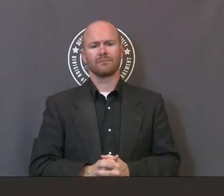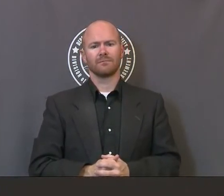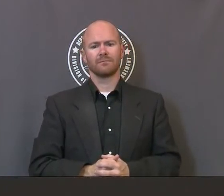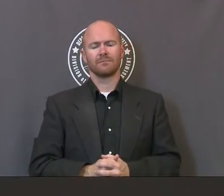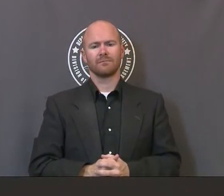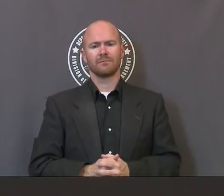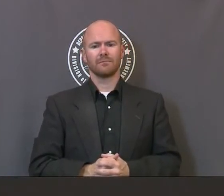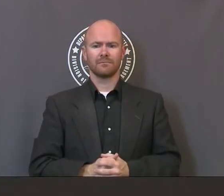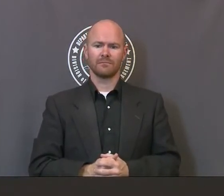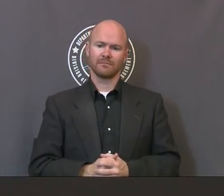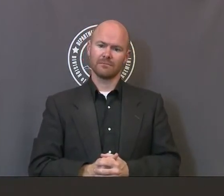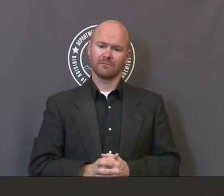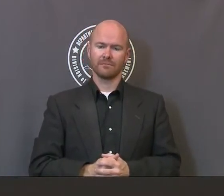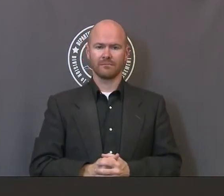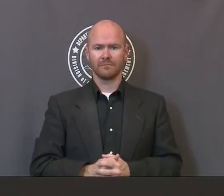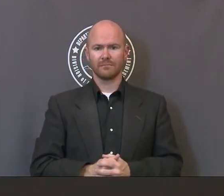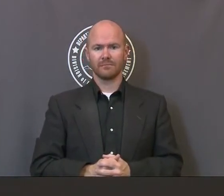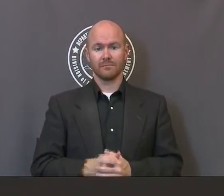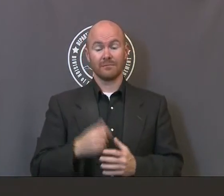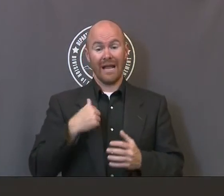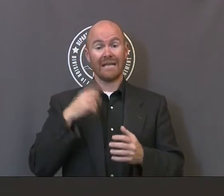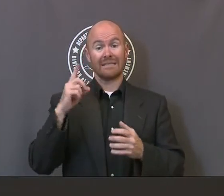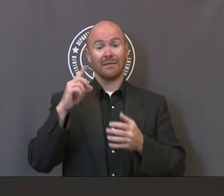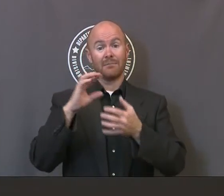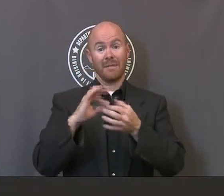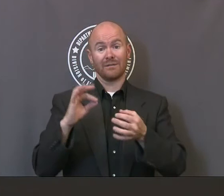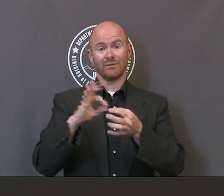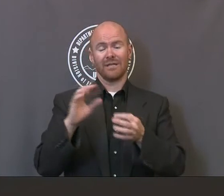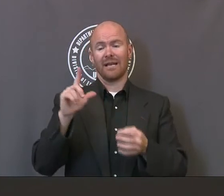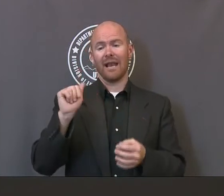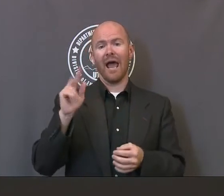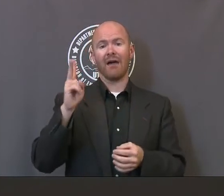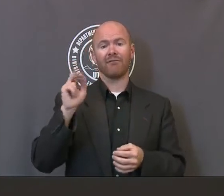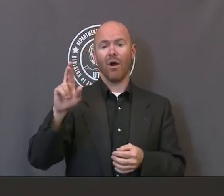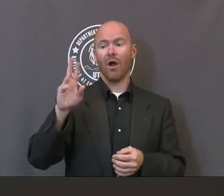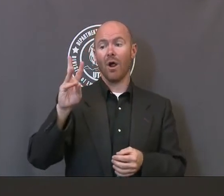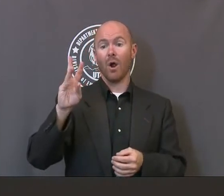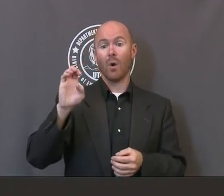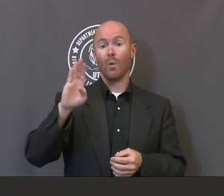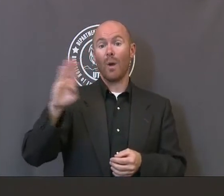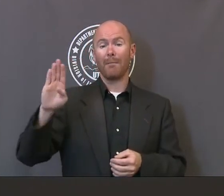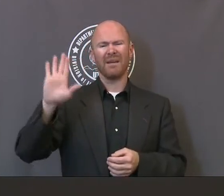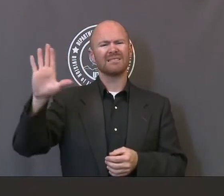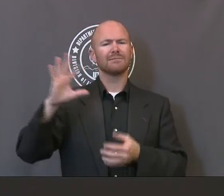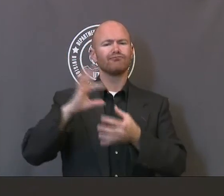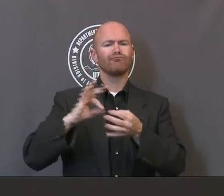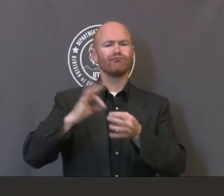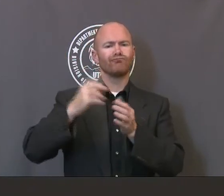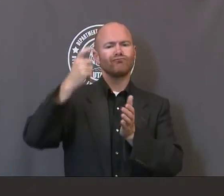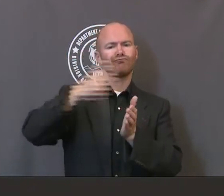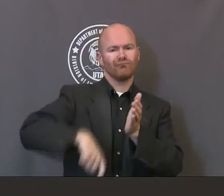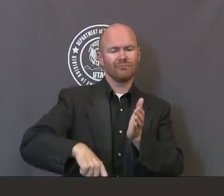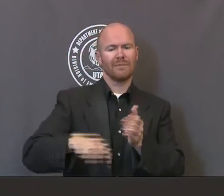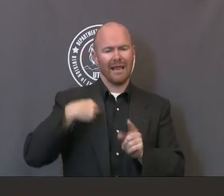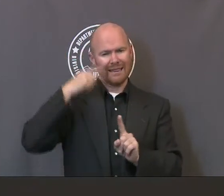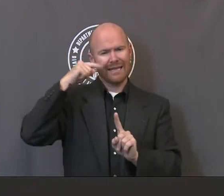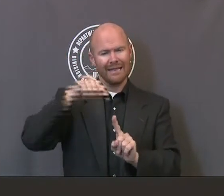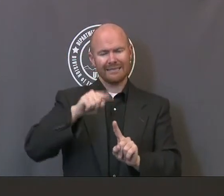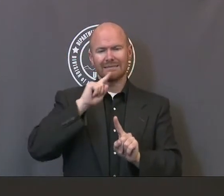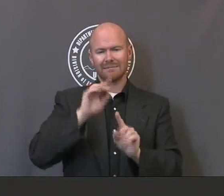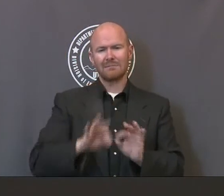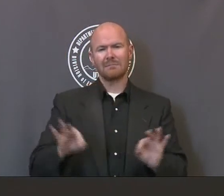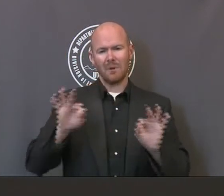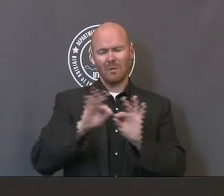I mentioned LeVar Webb's column. He concluded it by saying this, and I think it's kind of telling about some